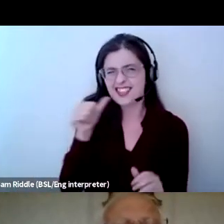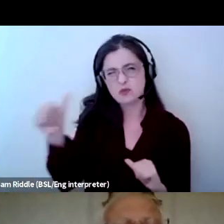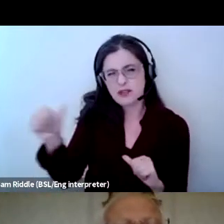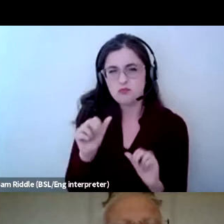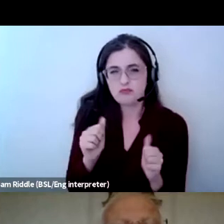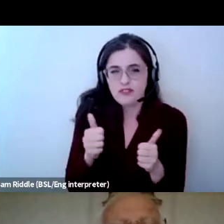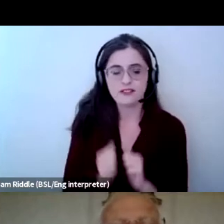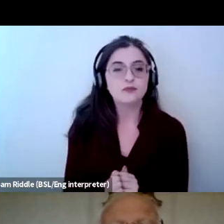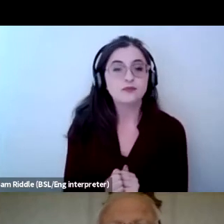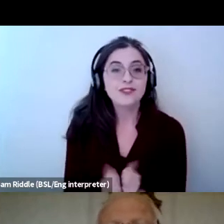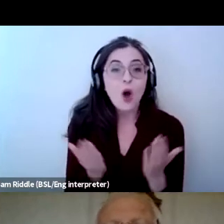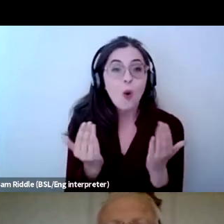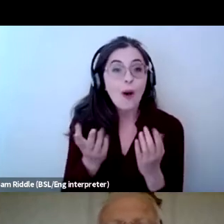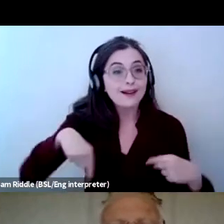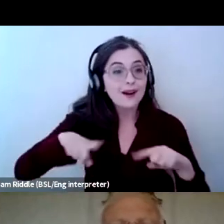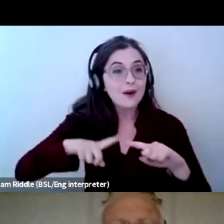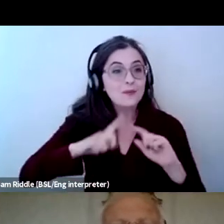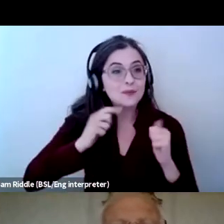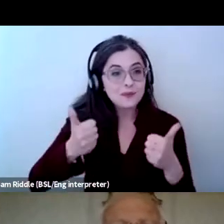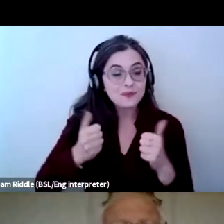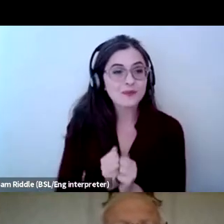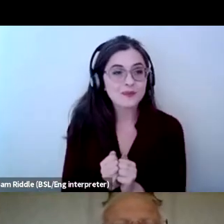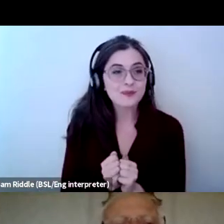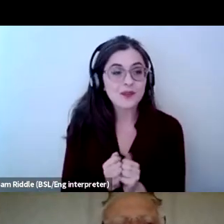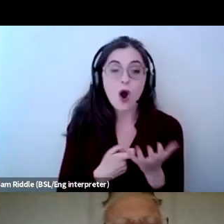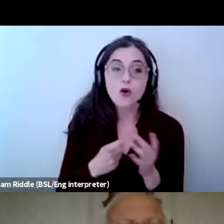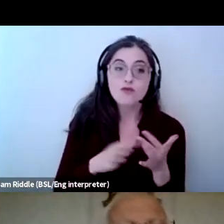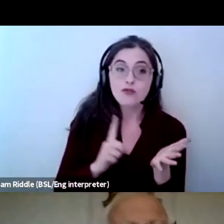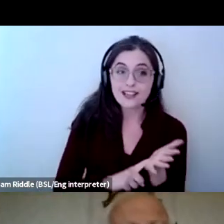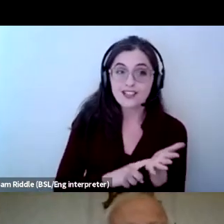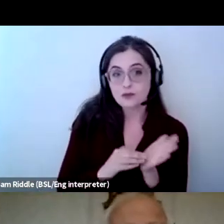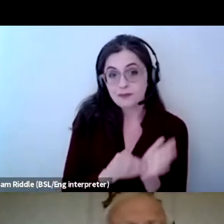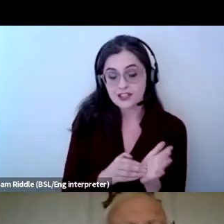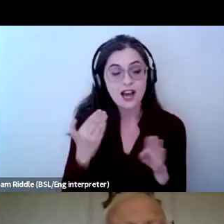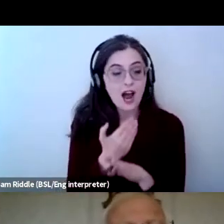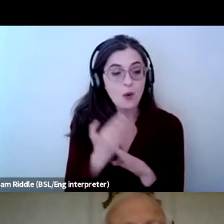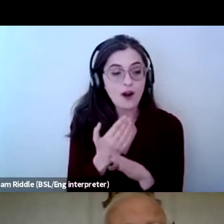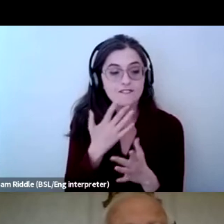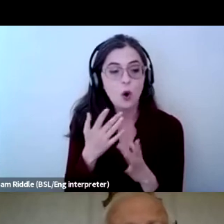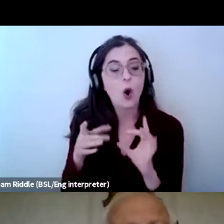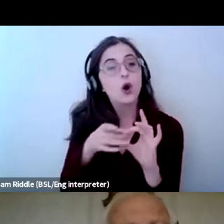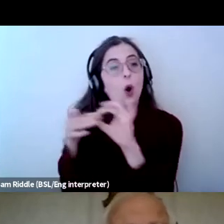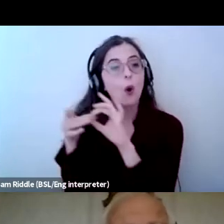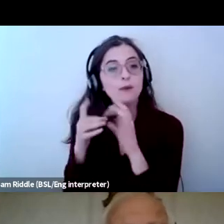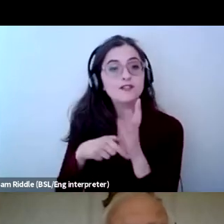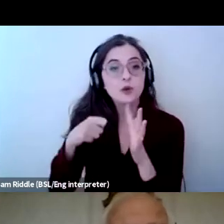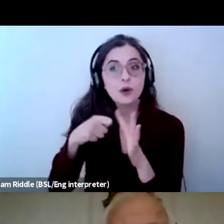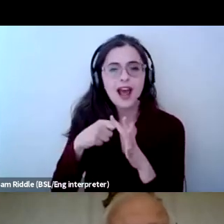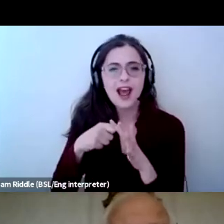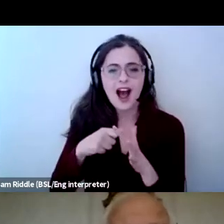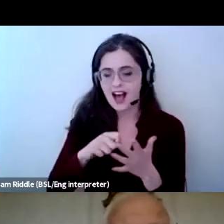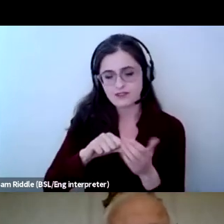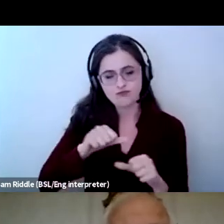So welcome everyone. As Rachel mentioned, I work for Co-operatives UK and I run the Unfound programme, which is